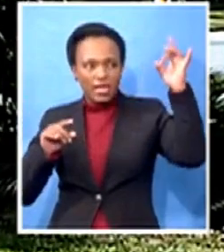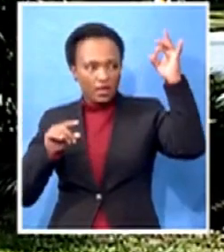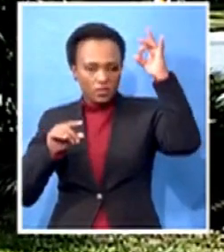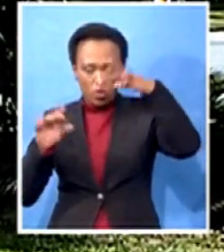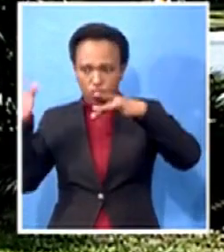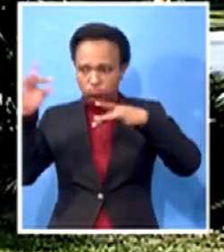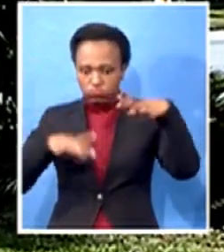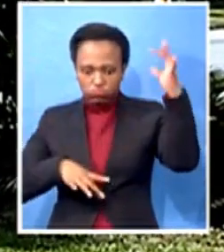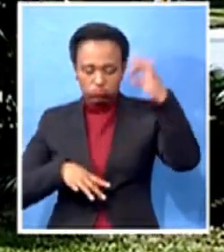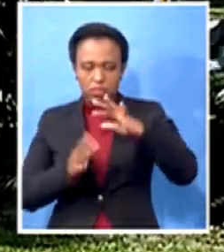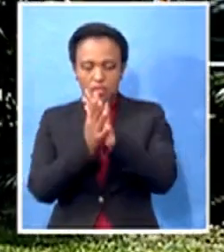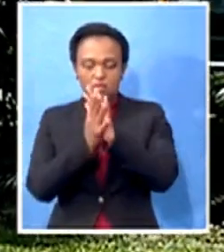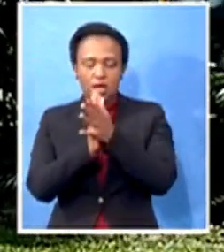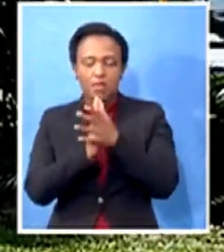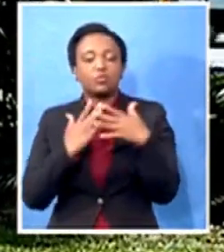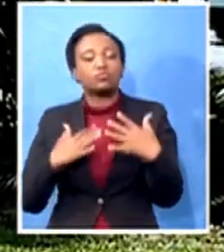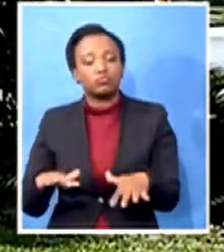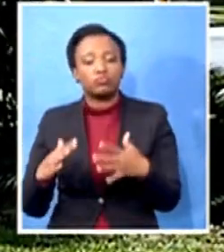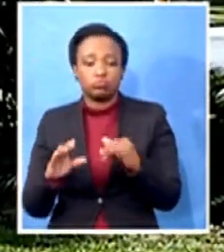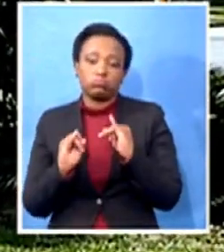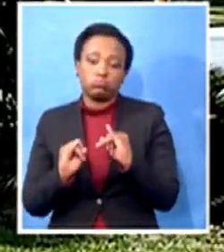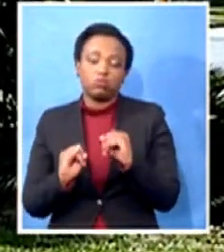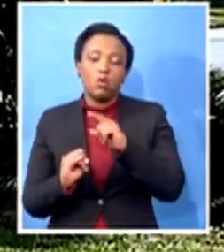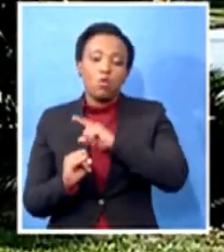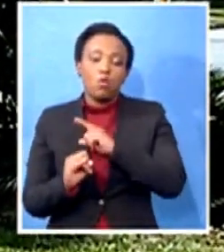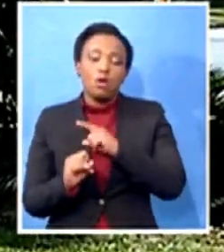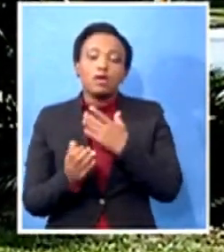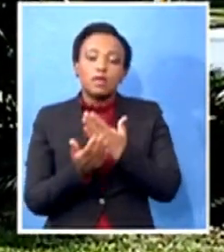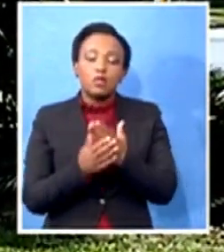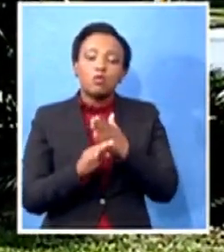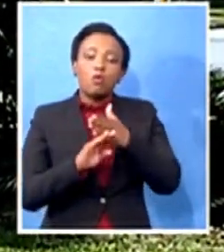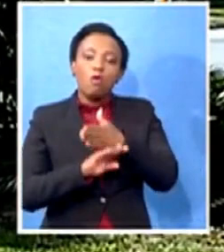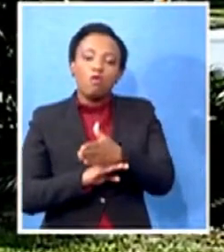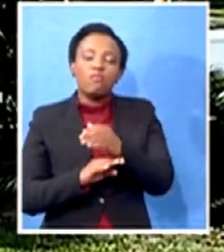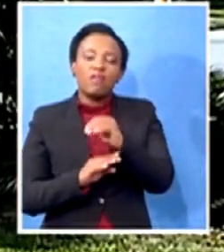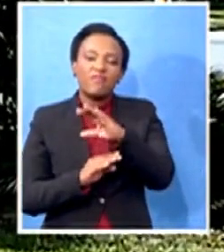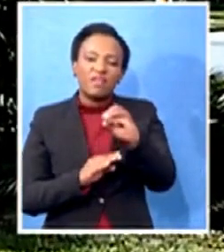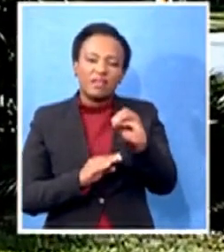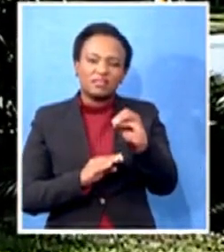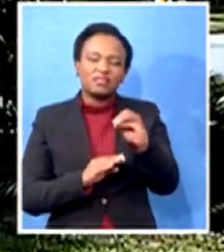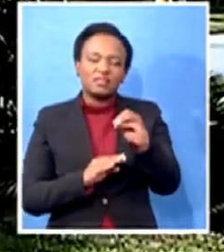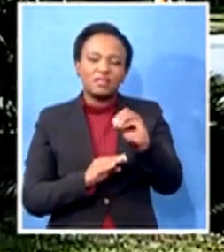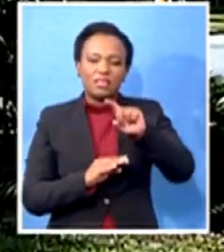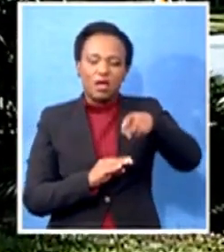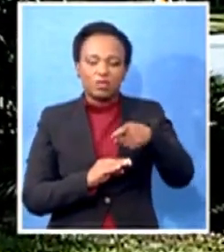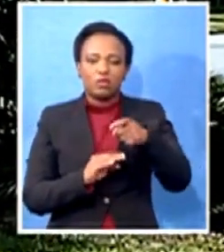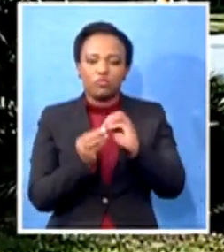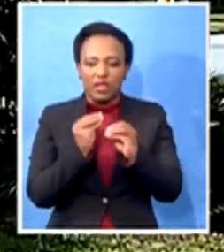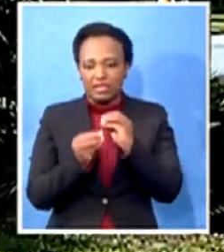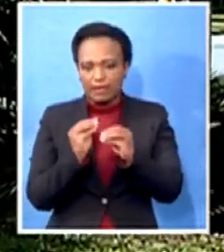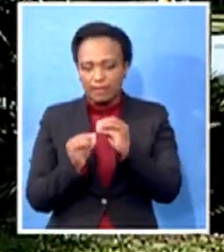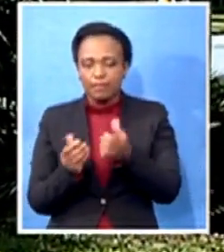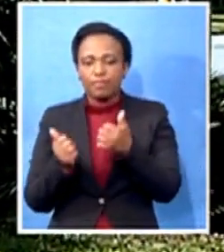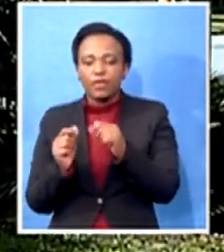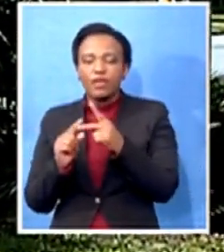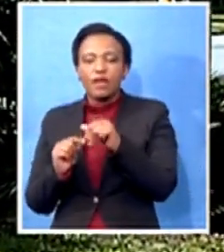there is going to cost him just over R500,000 to repair that. Then on the other side, I met an interesting farmer called Paul Lombard, who was